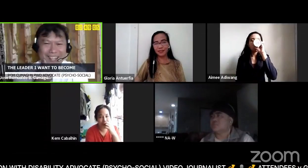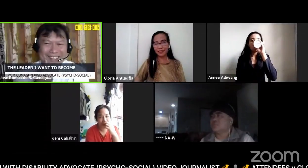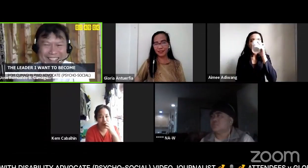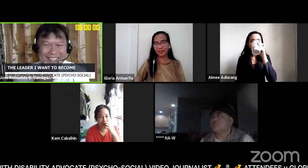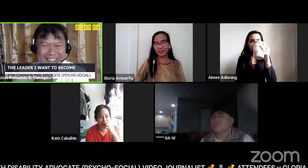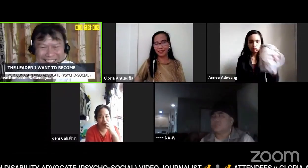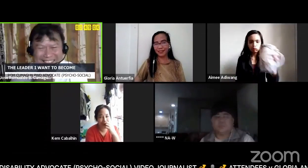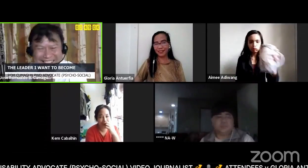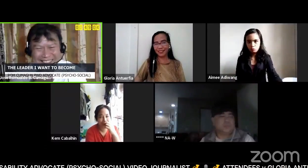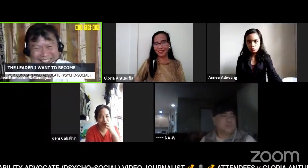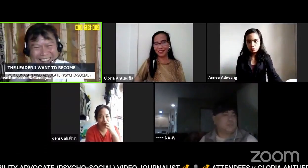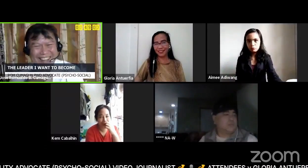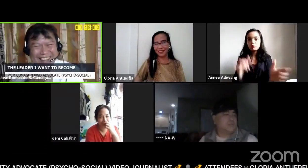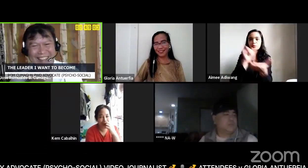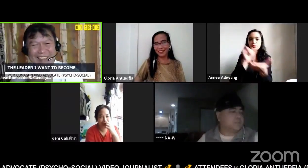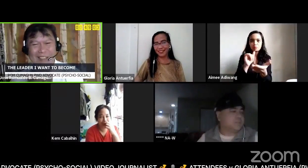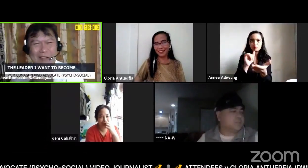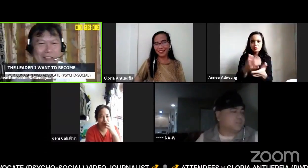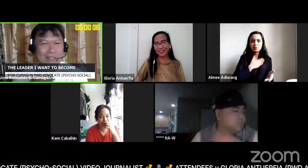of my